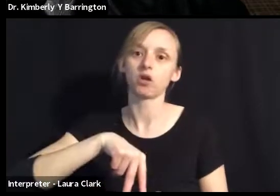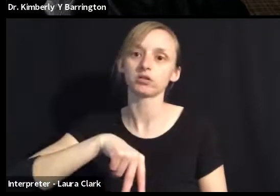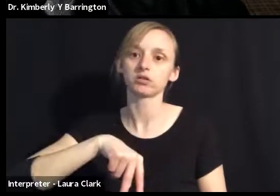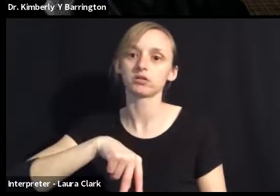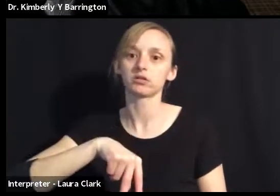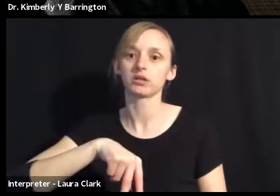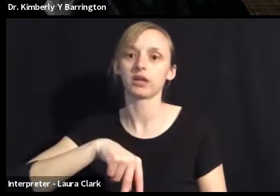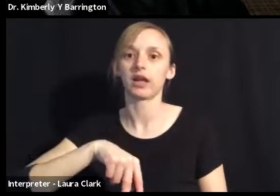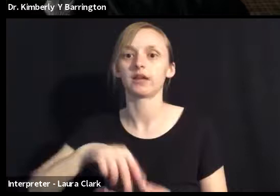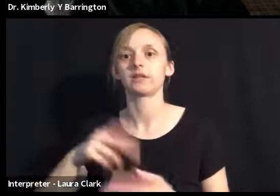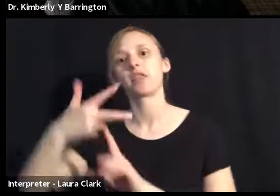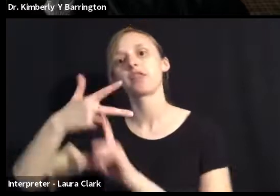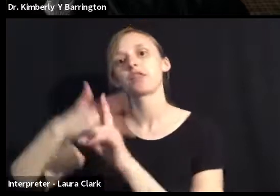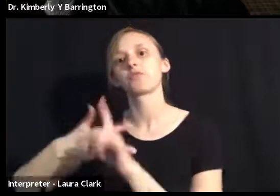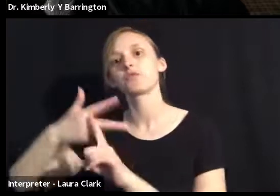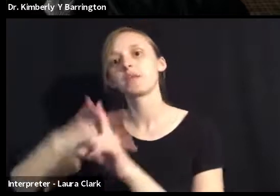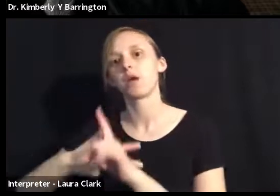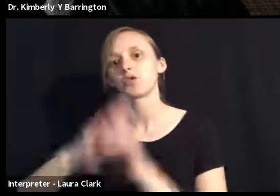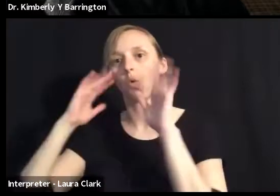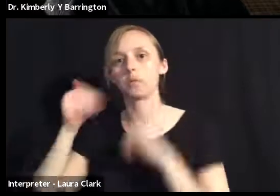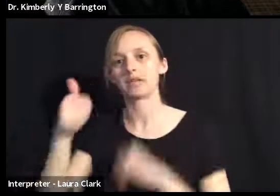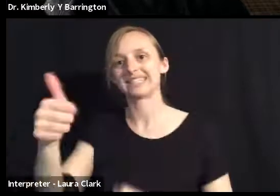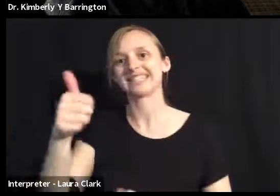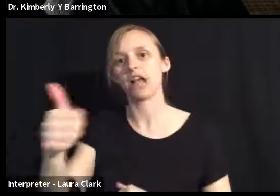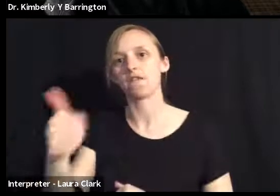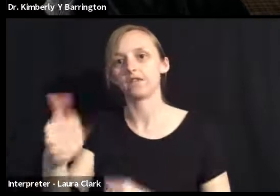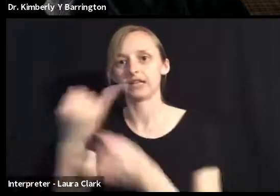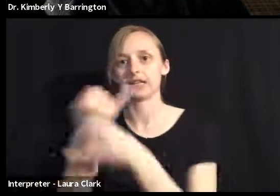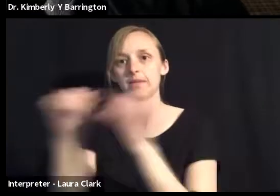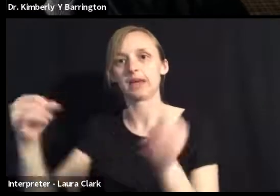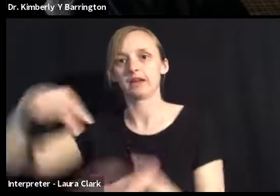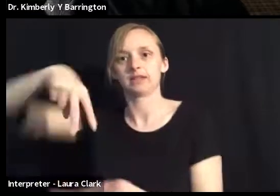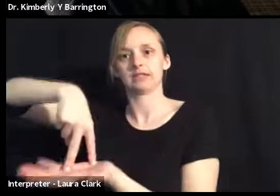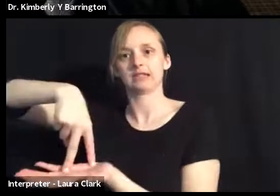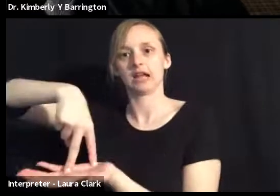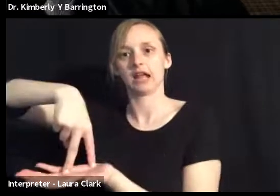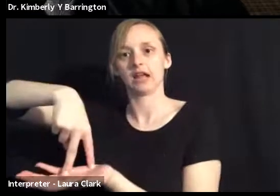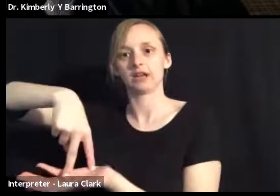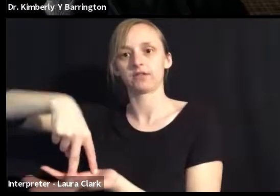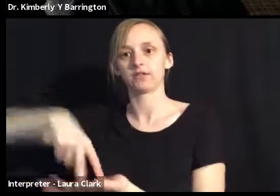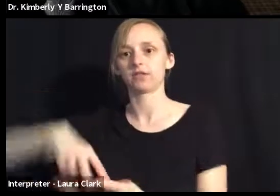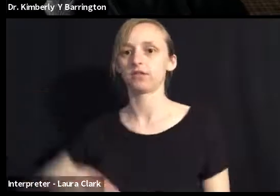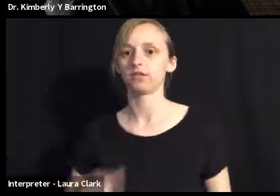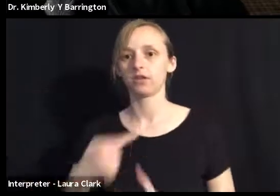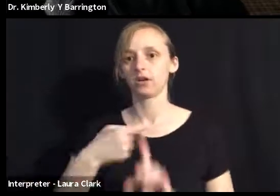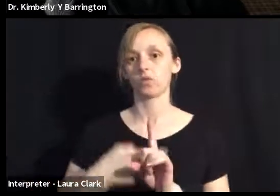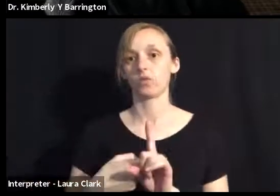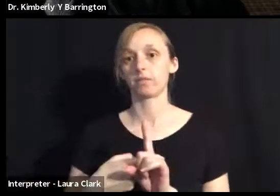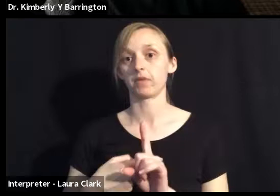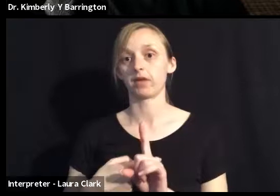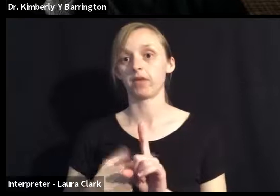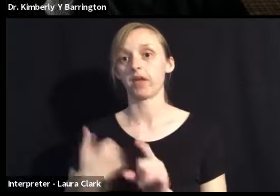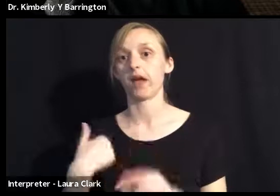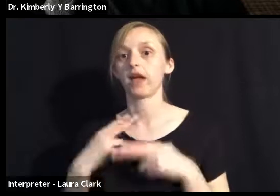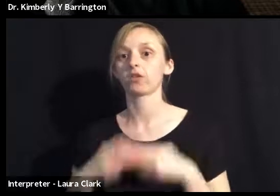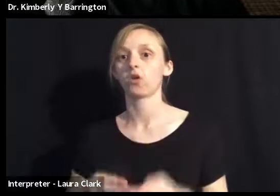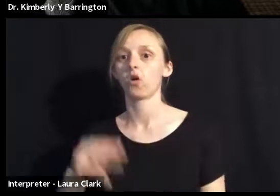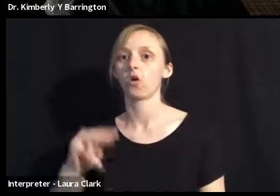in 3 months by myself. Well, this past month, which I call March